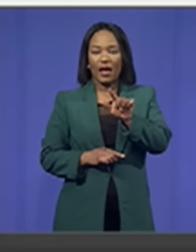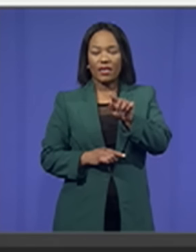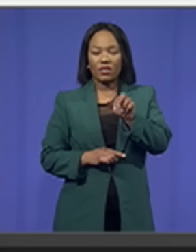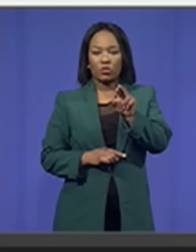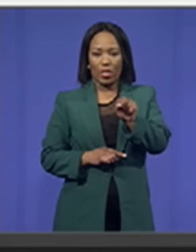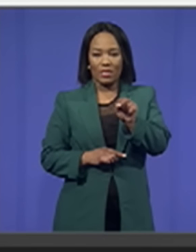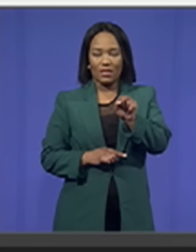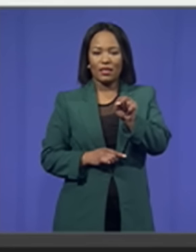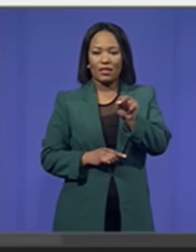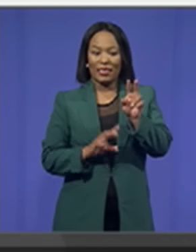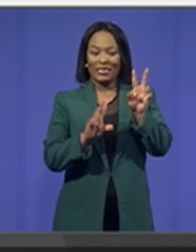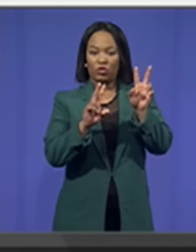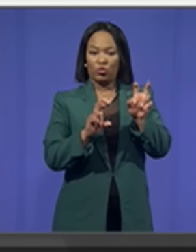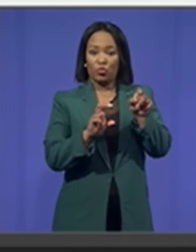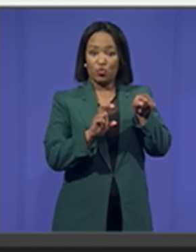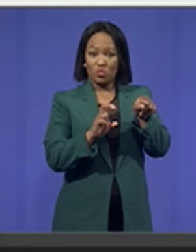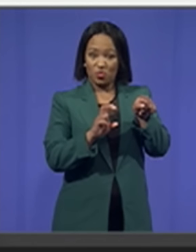where